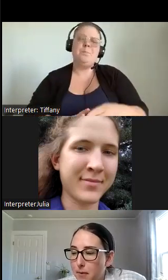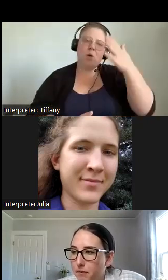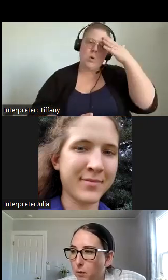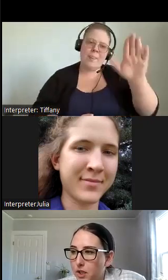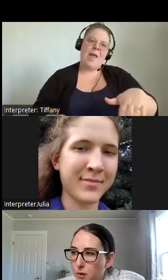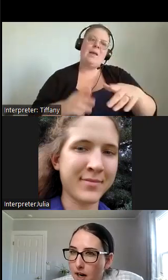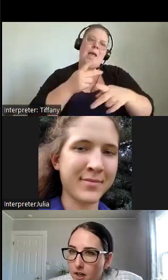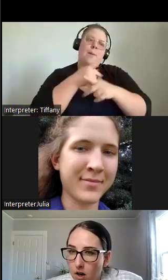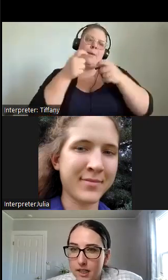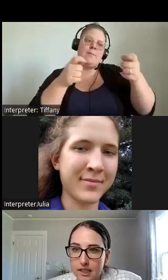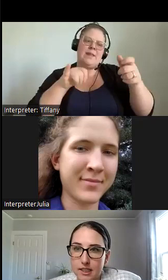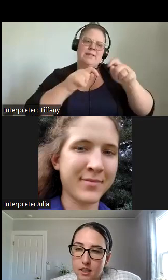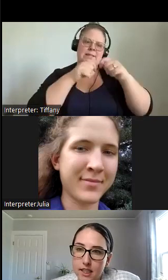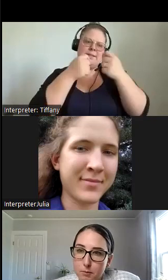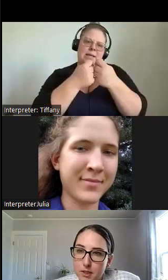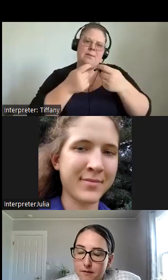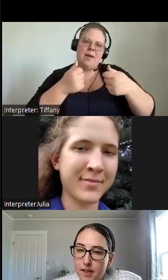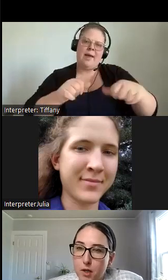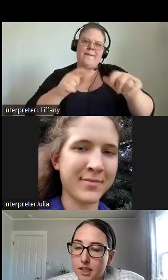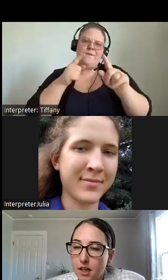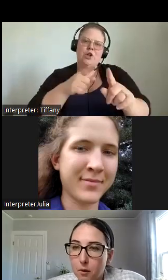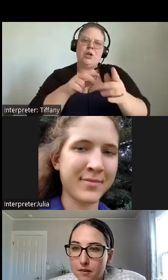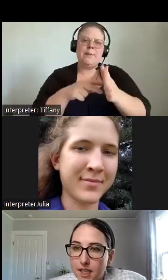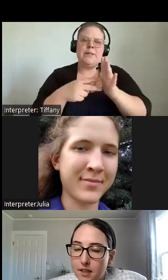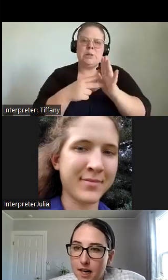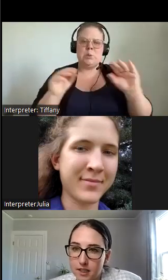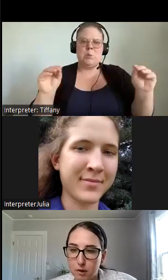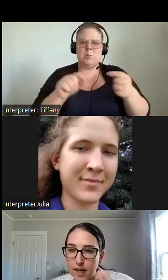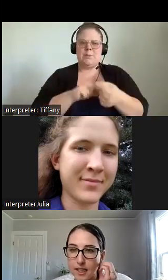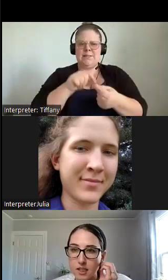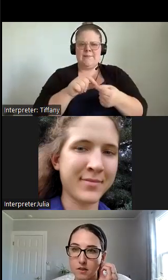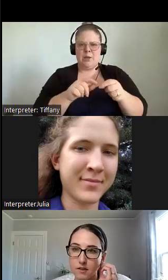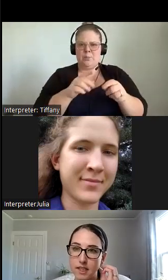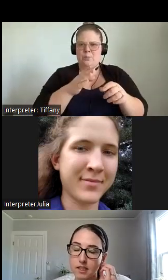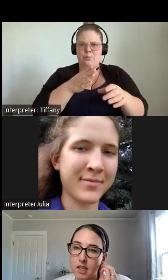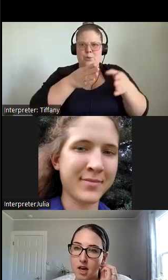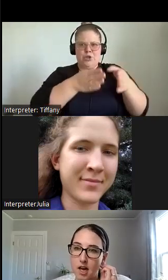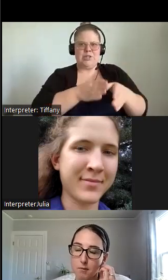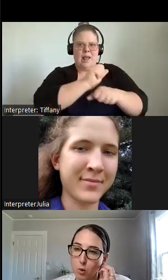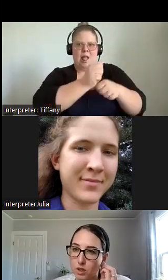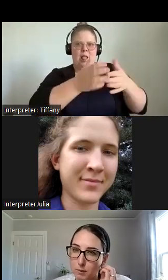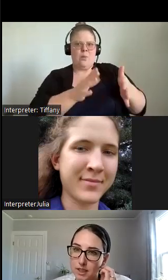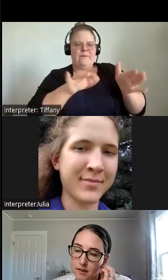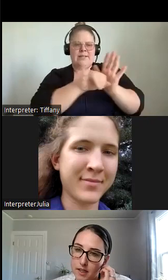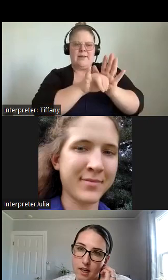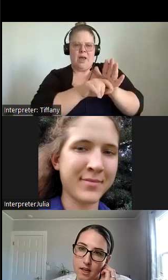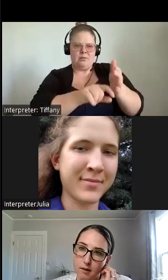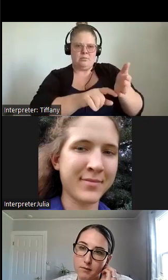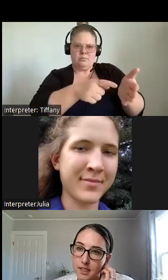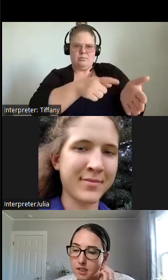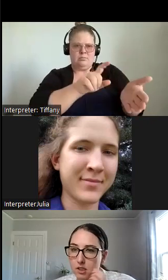is a team effort, which is why there aren't necessarily specific personnel that we've identified as providing these services or